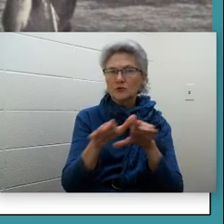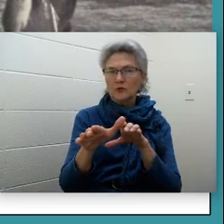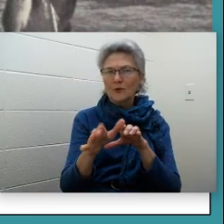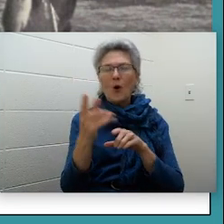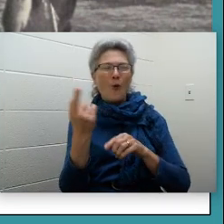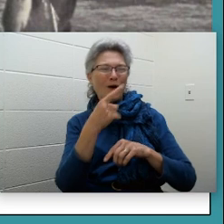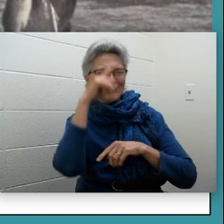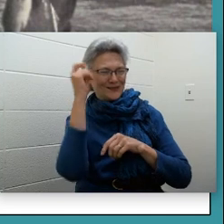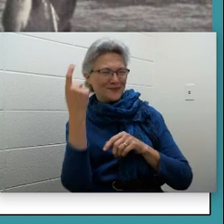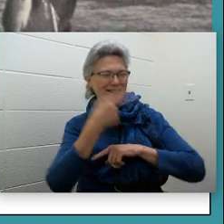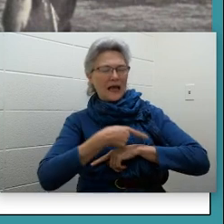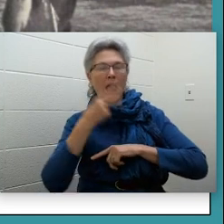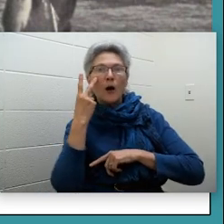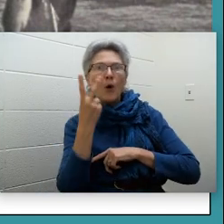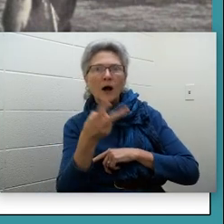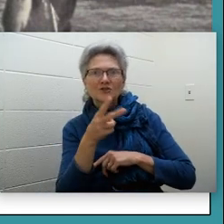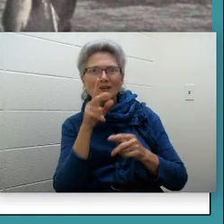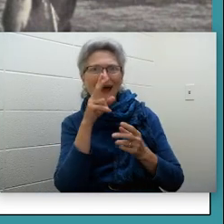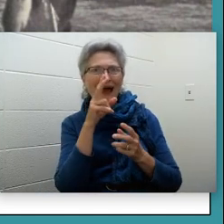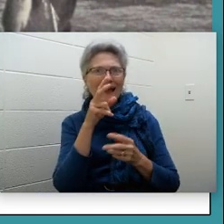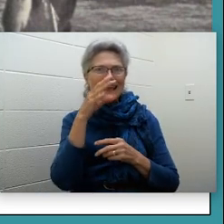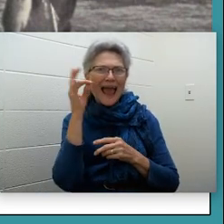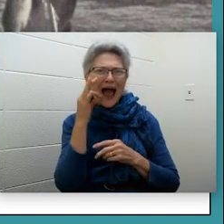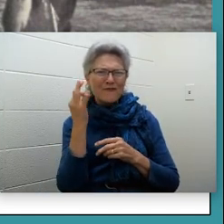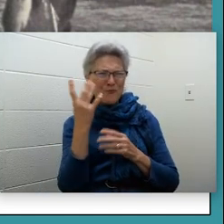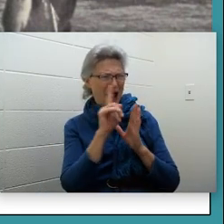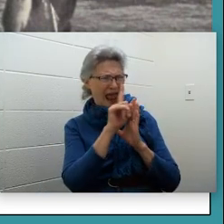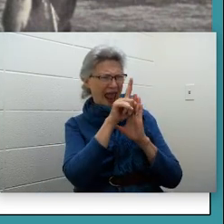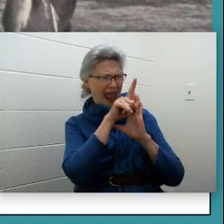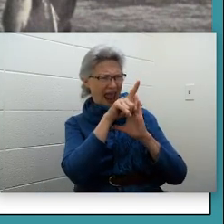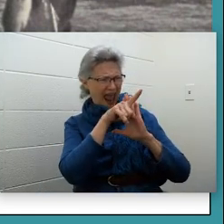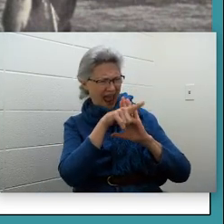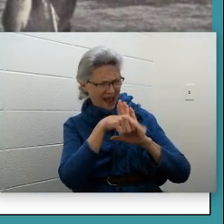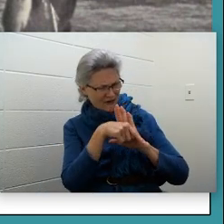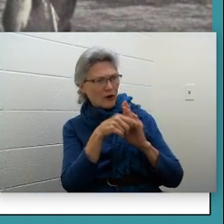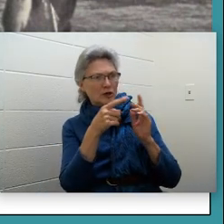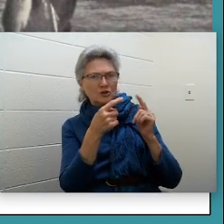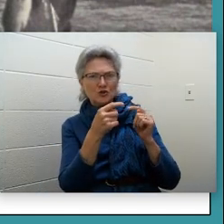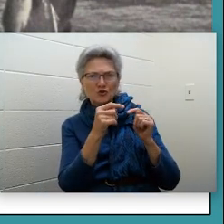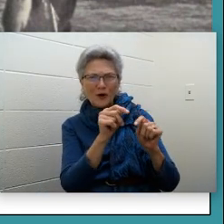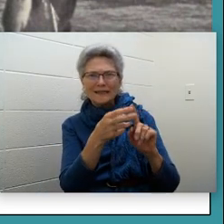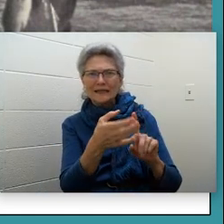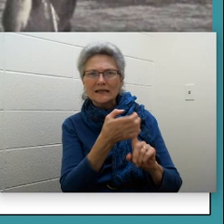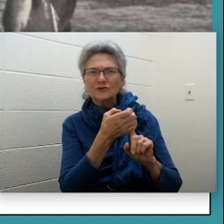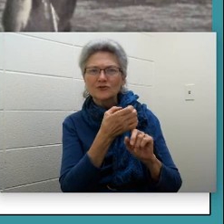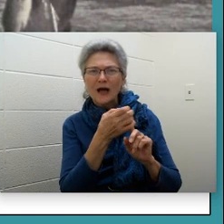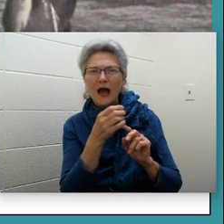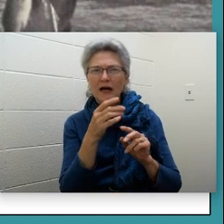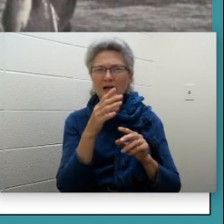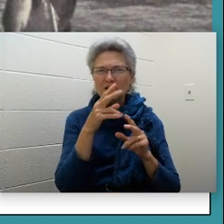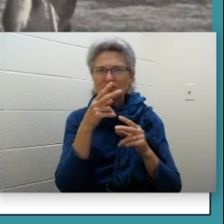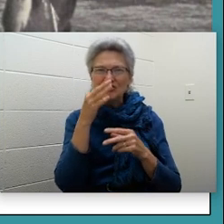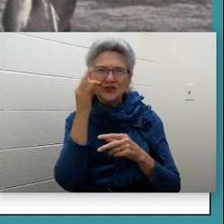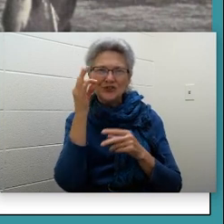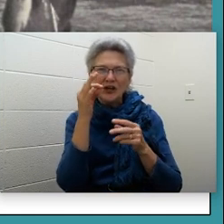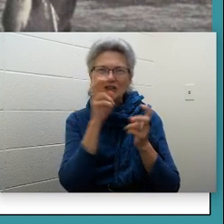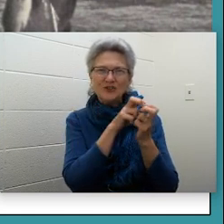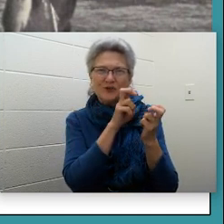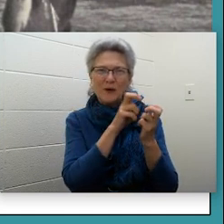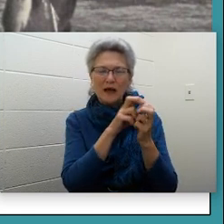summer day, I watched a cat for nearly a half hour trying her arts upon a chipmunk, then